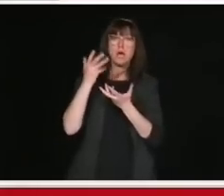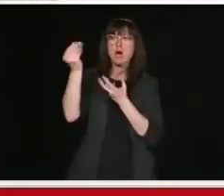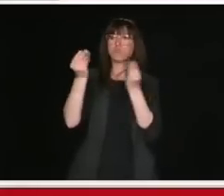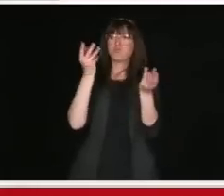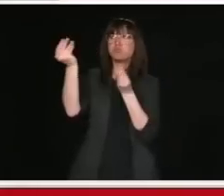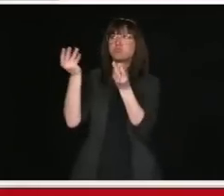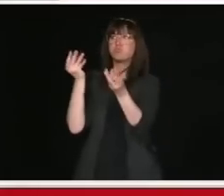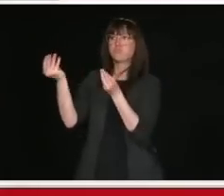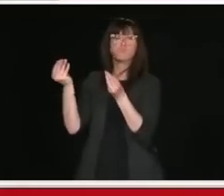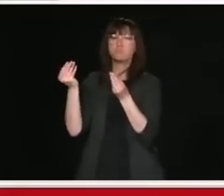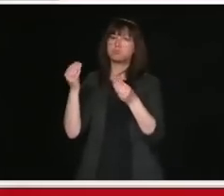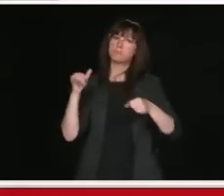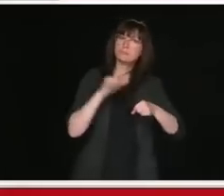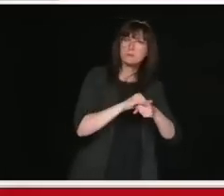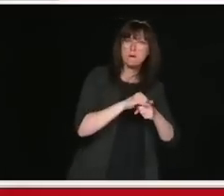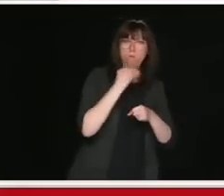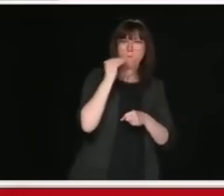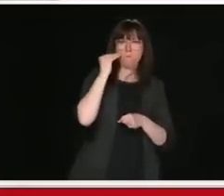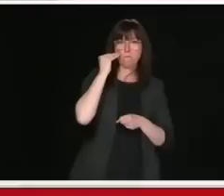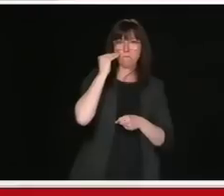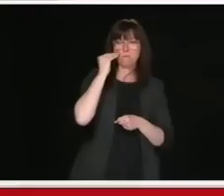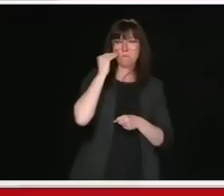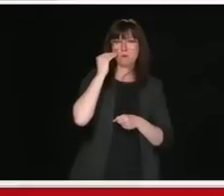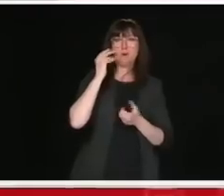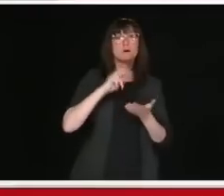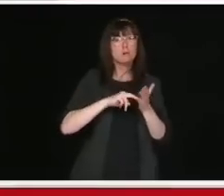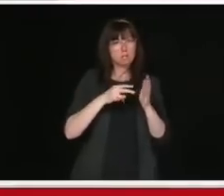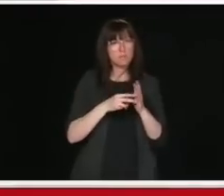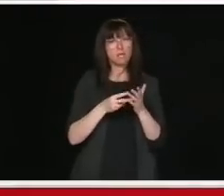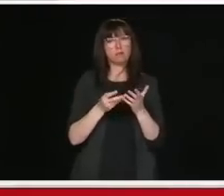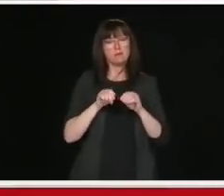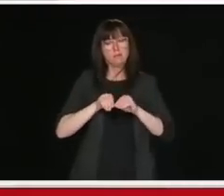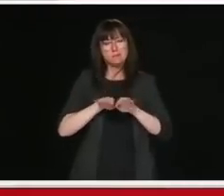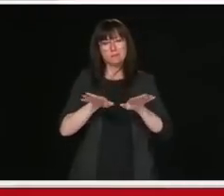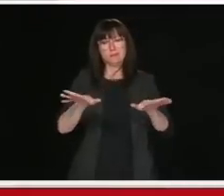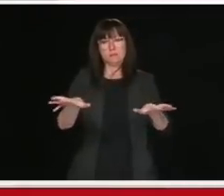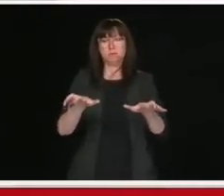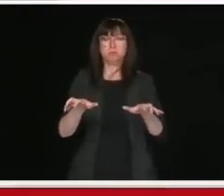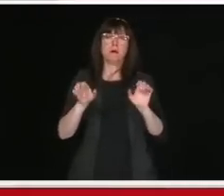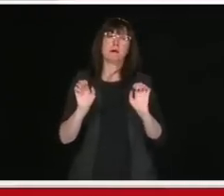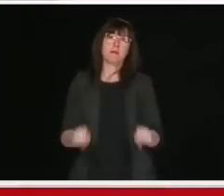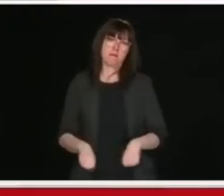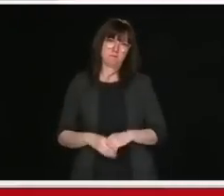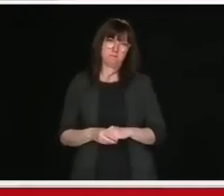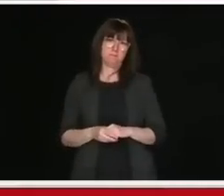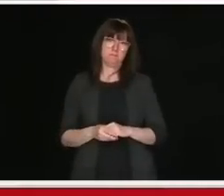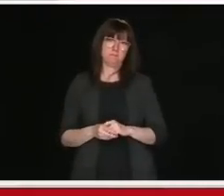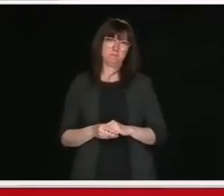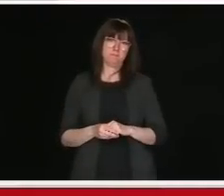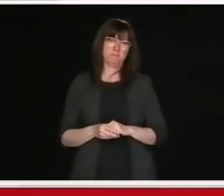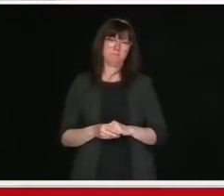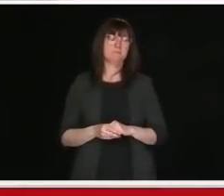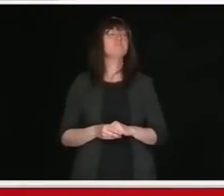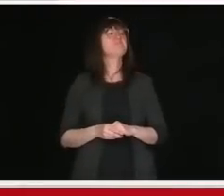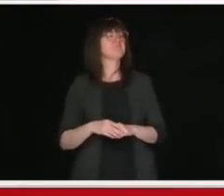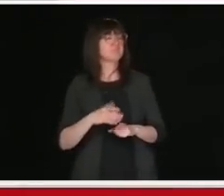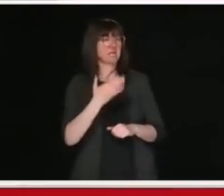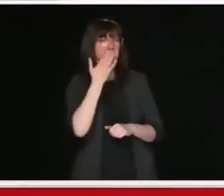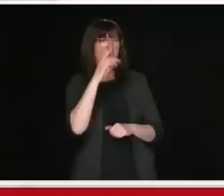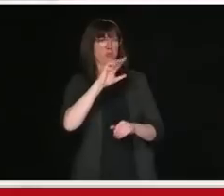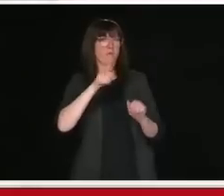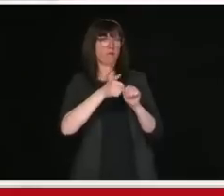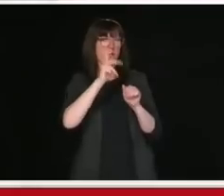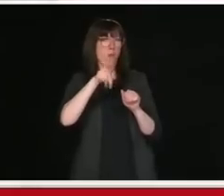to effectively get through this as best as possible. Just as a follow-up, you yourself a couple of days ago described some